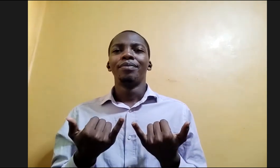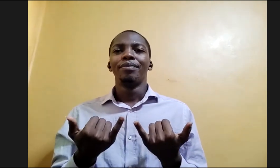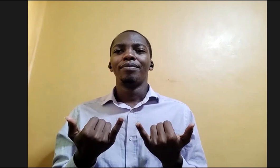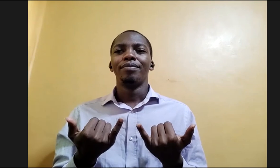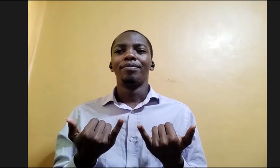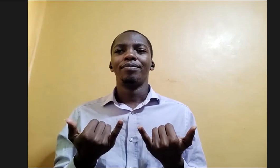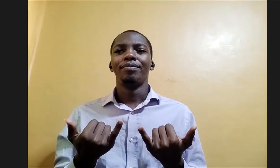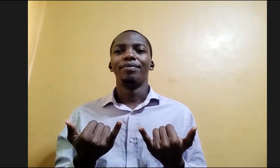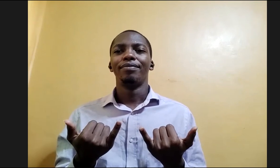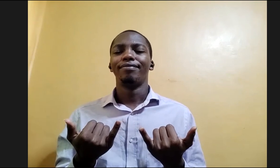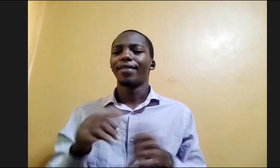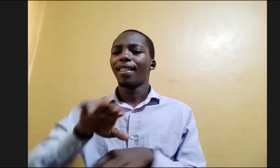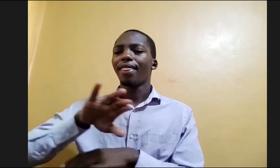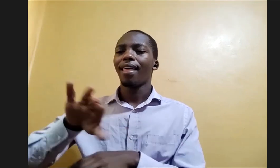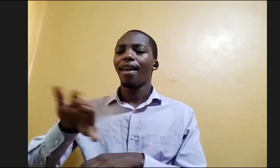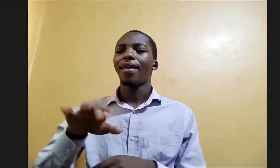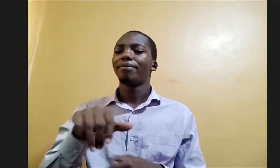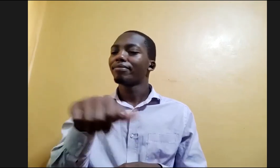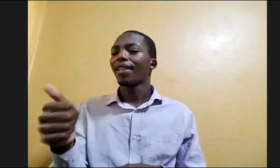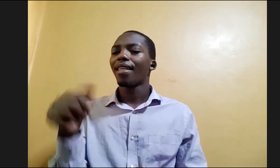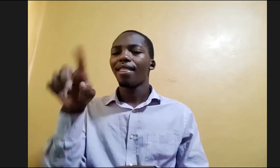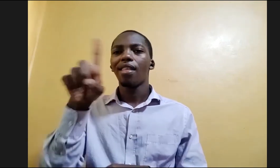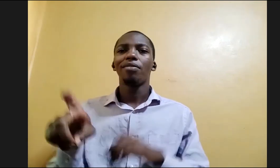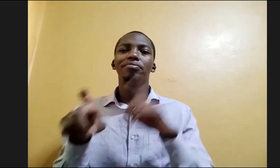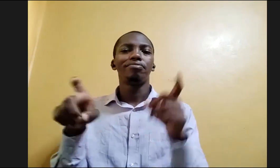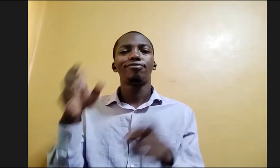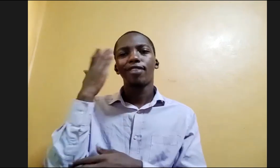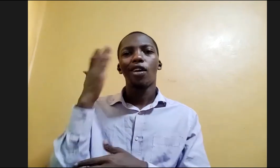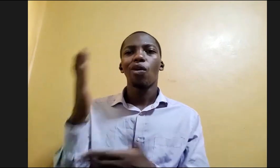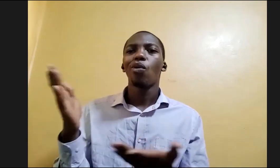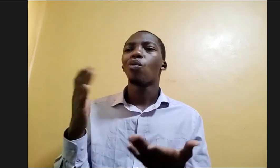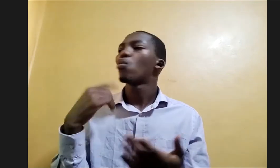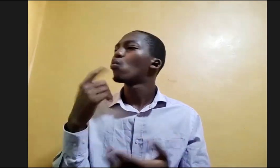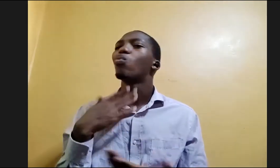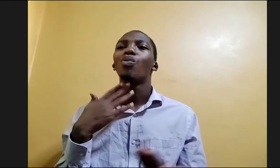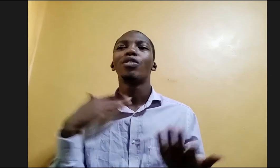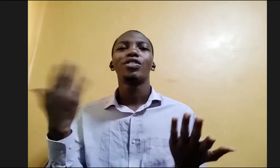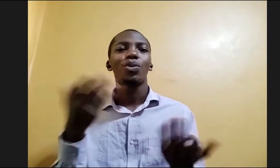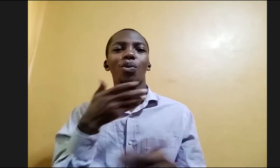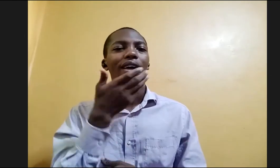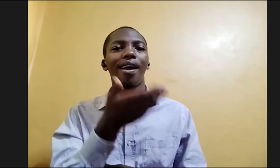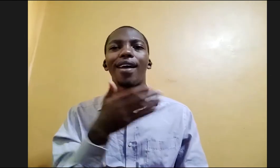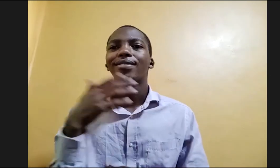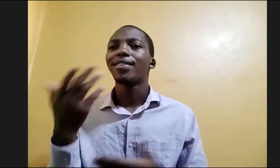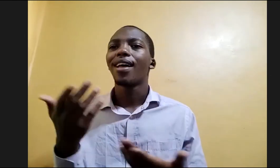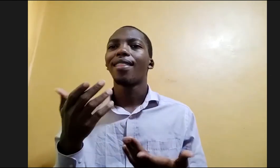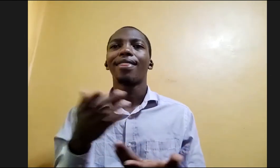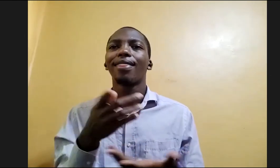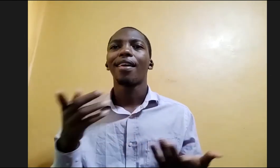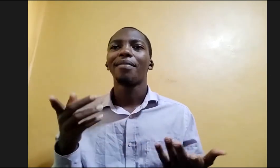the rest of the questions, I don't know if who wants to deal with each of them.